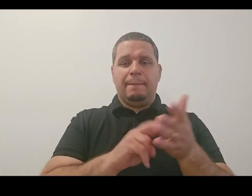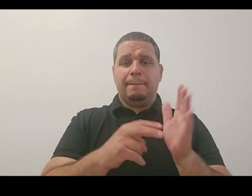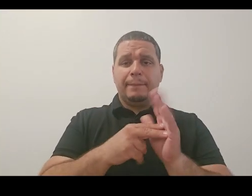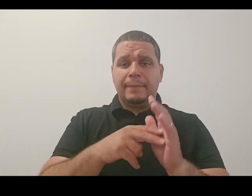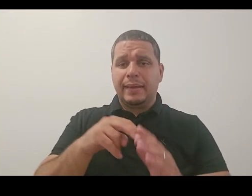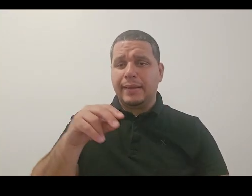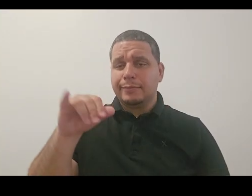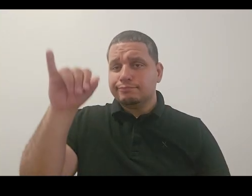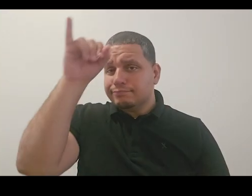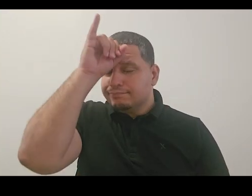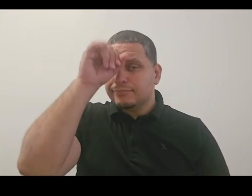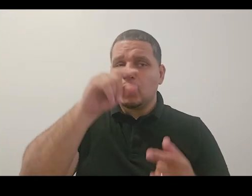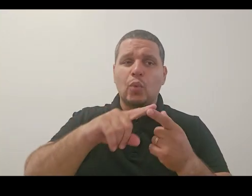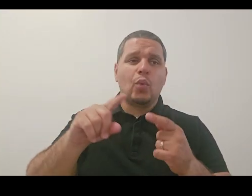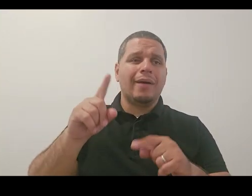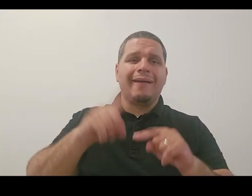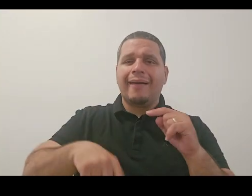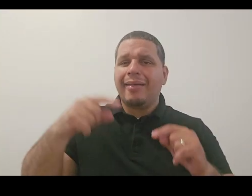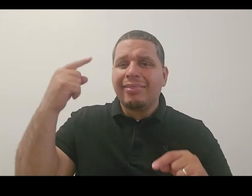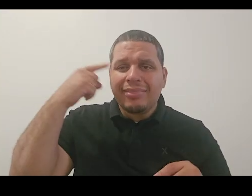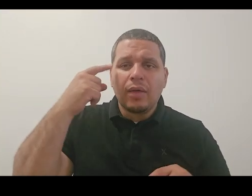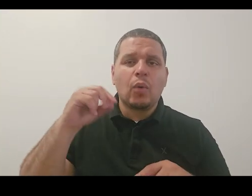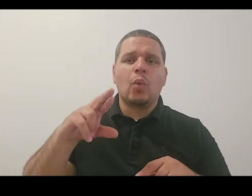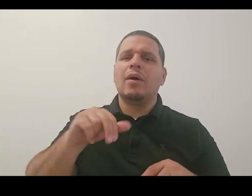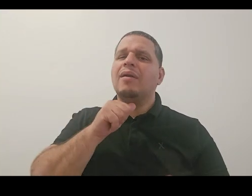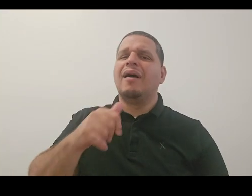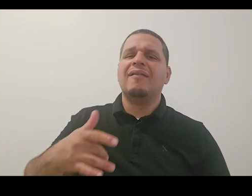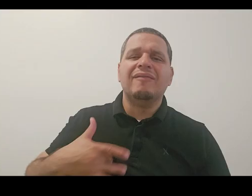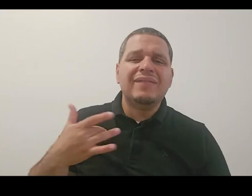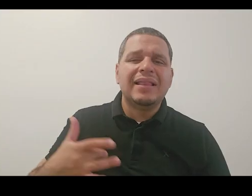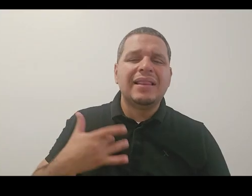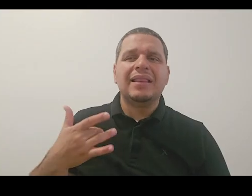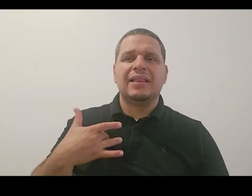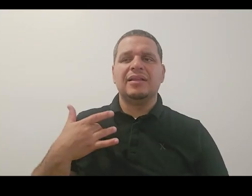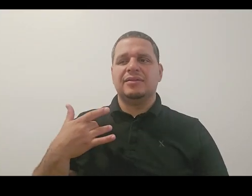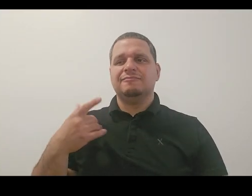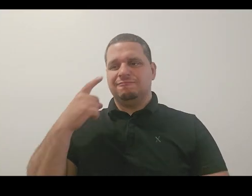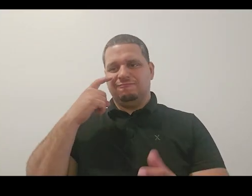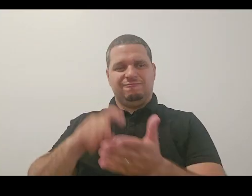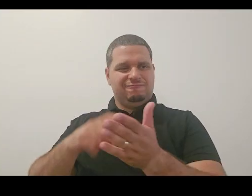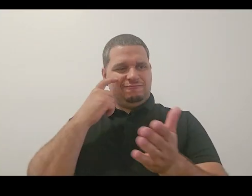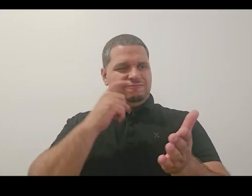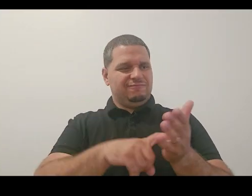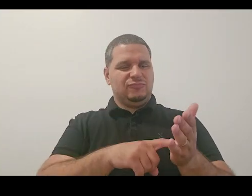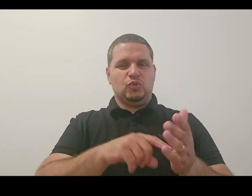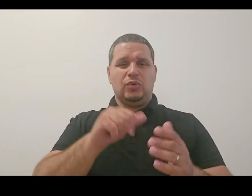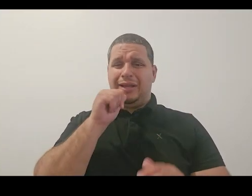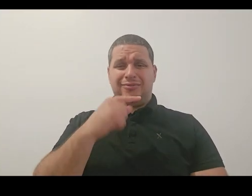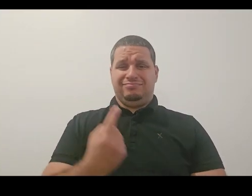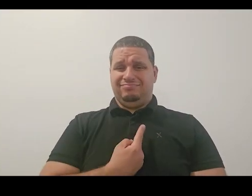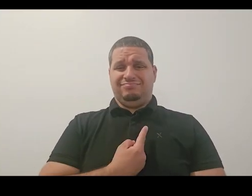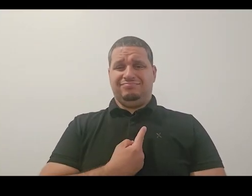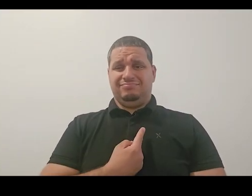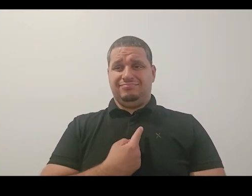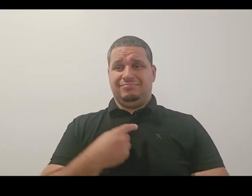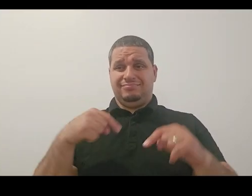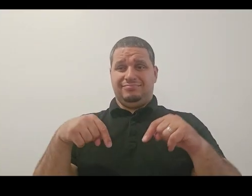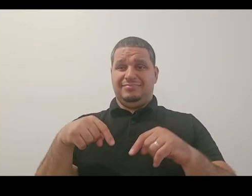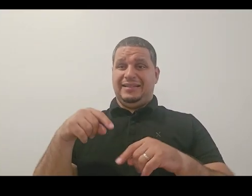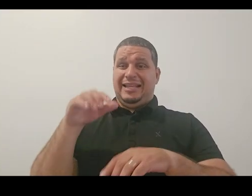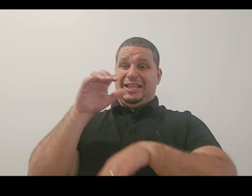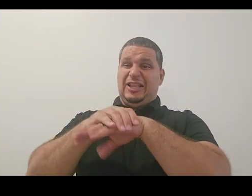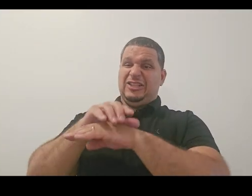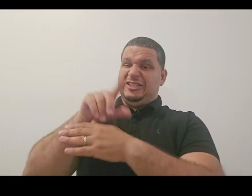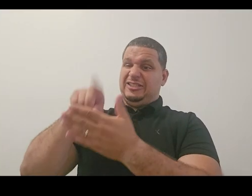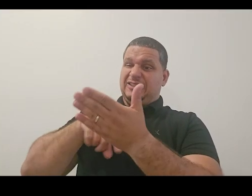or blind meaning unthinking or unfeeling across languages. So it's not just us. I mean, we're not going to just bust on